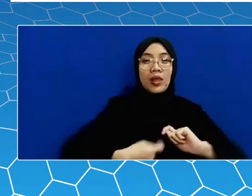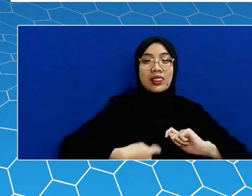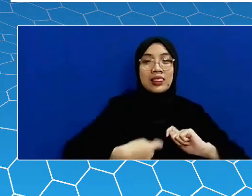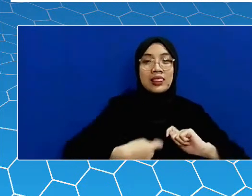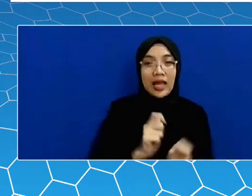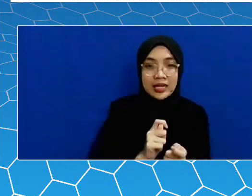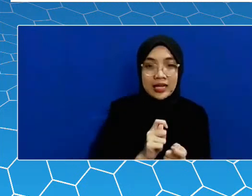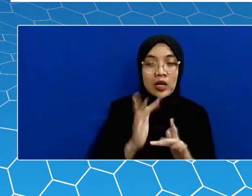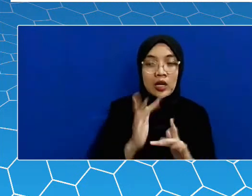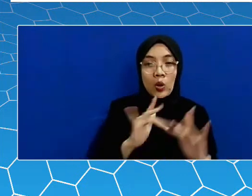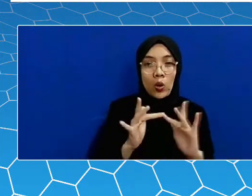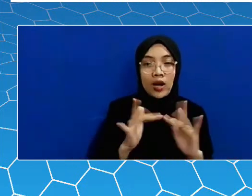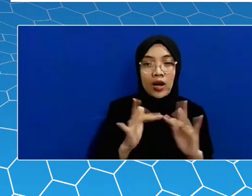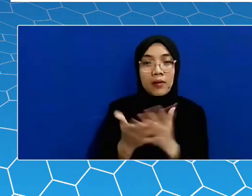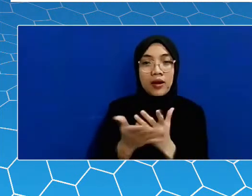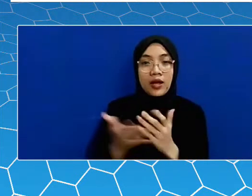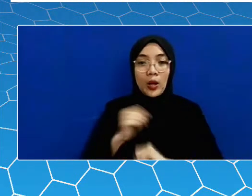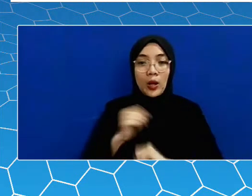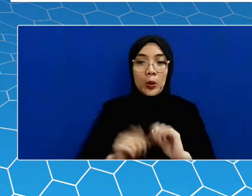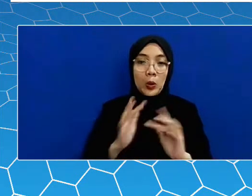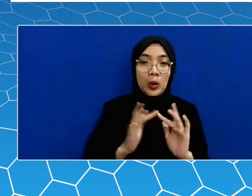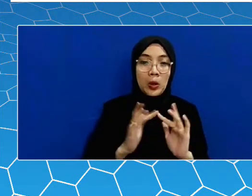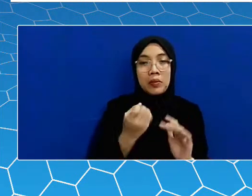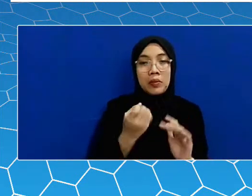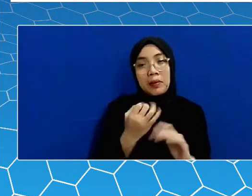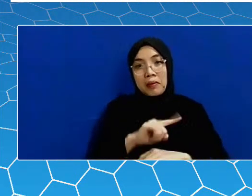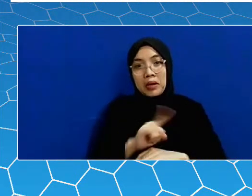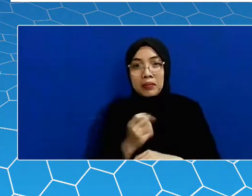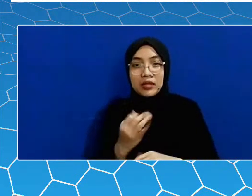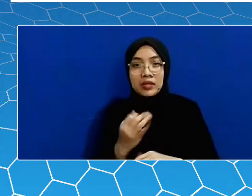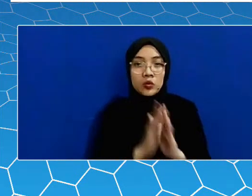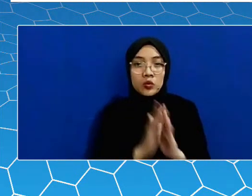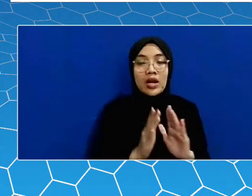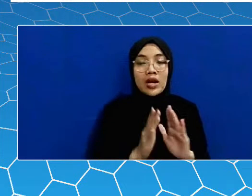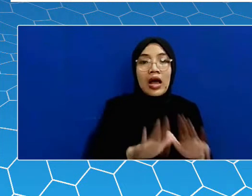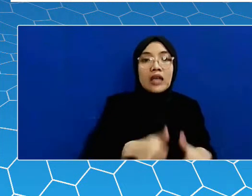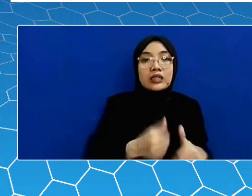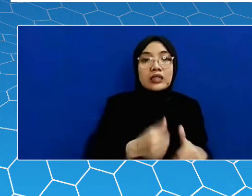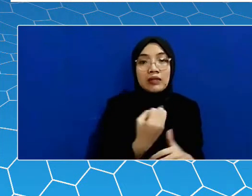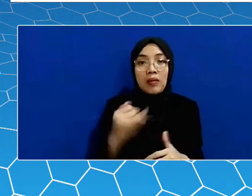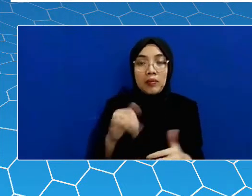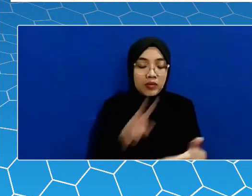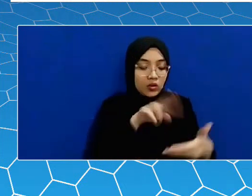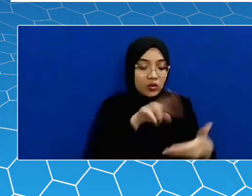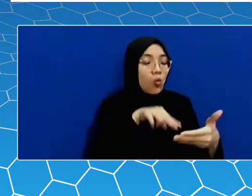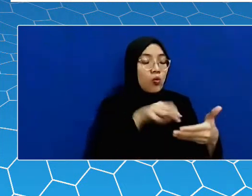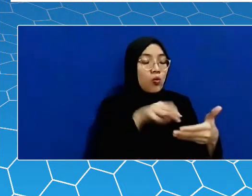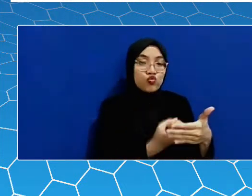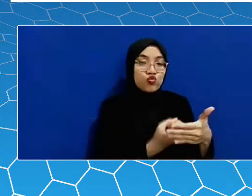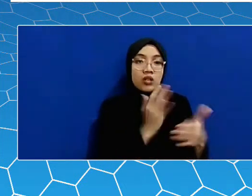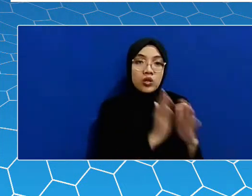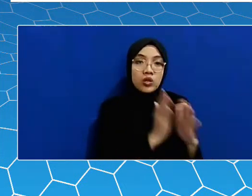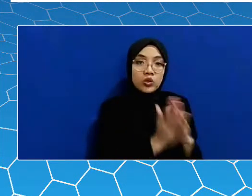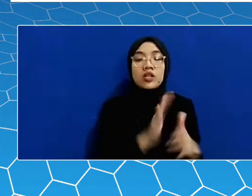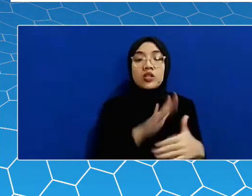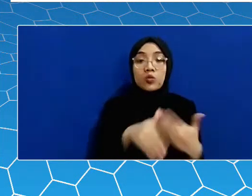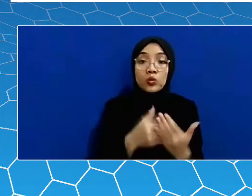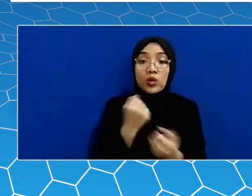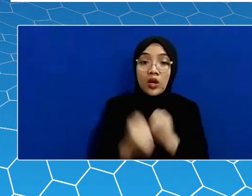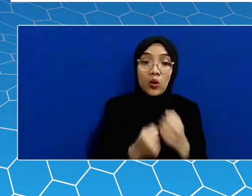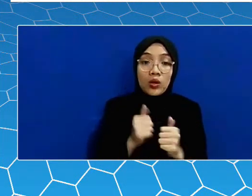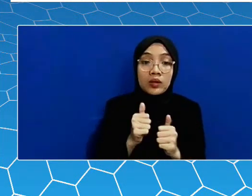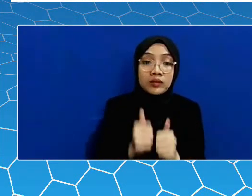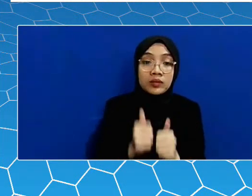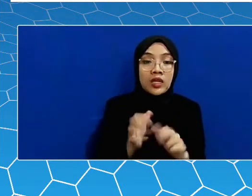get the results back within hours, and then, as I say, link into long-term condition management solutions. And this